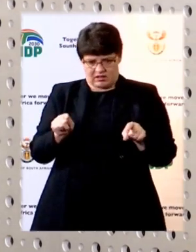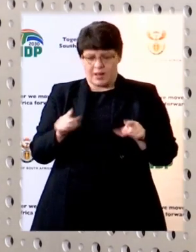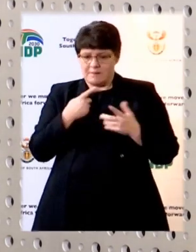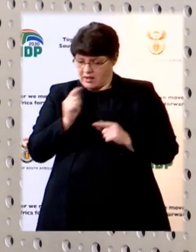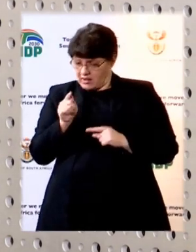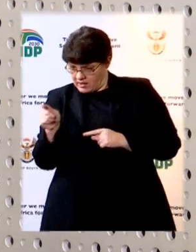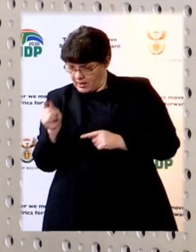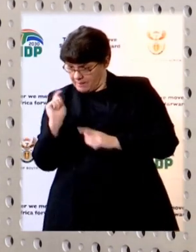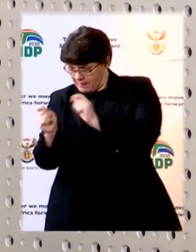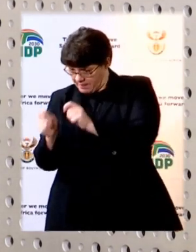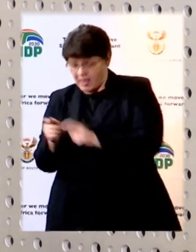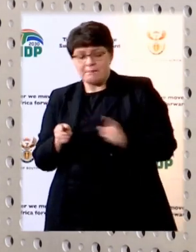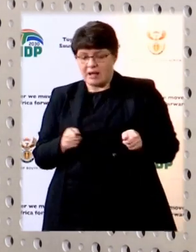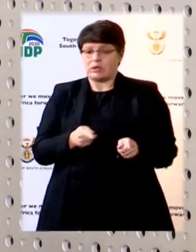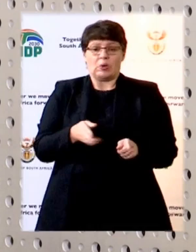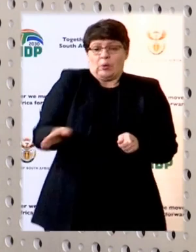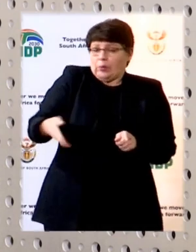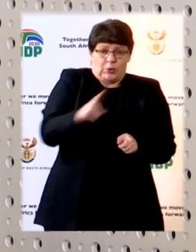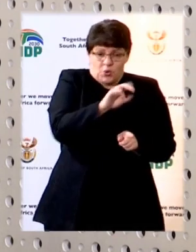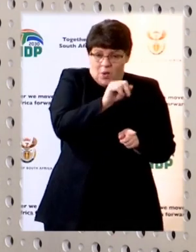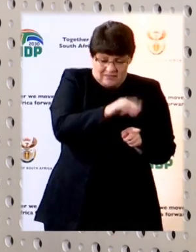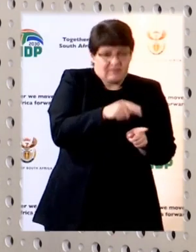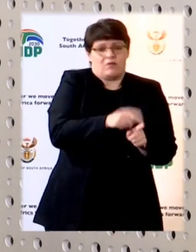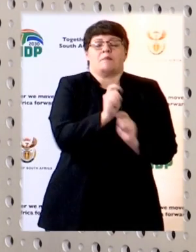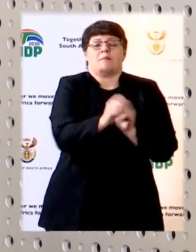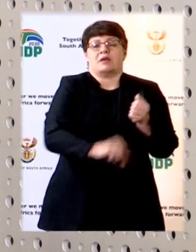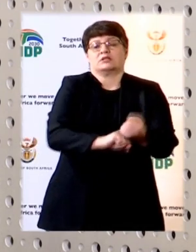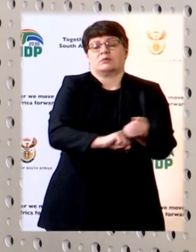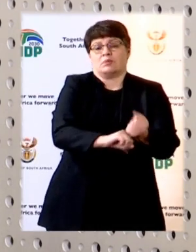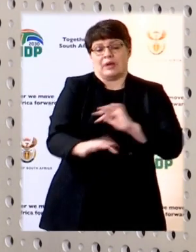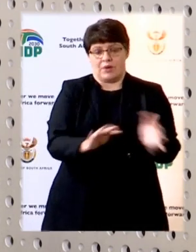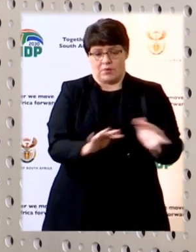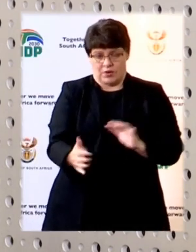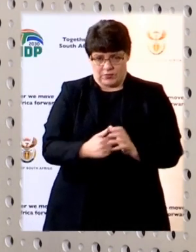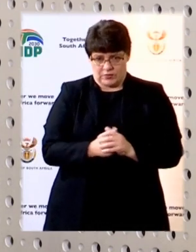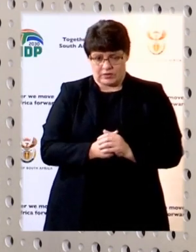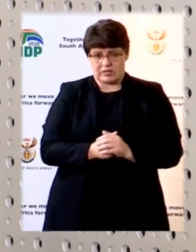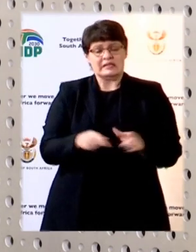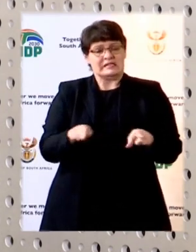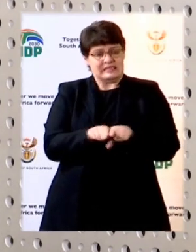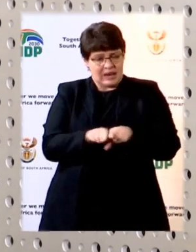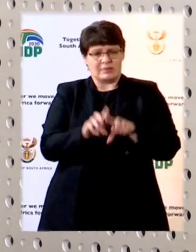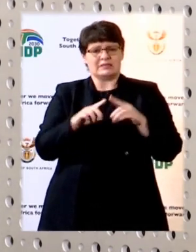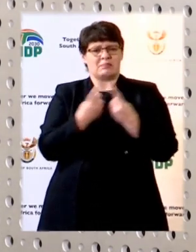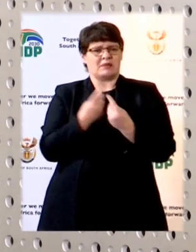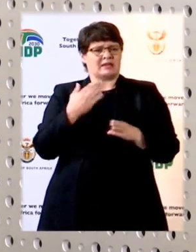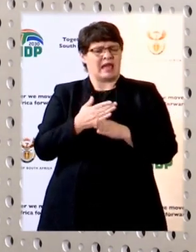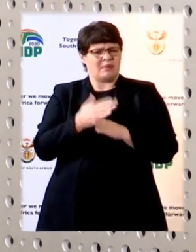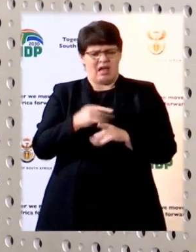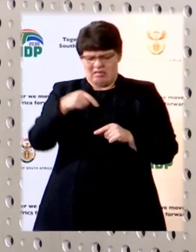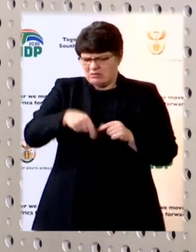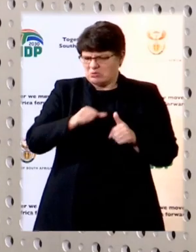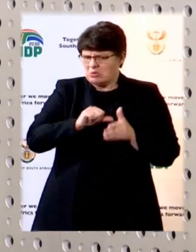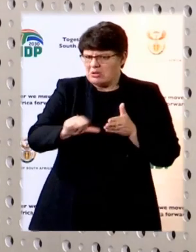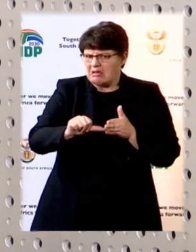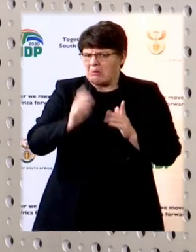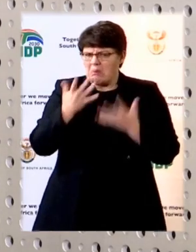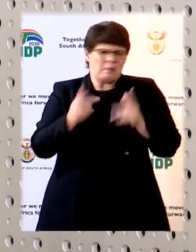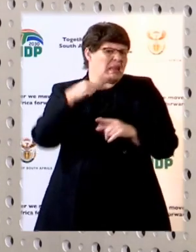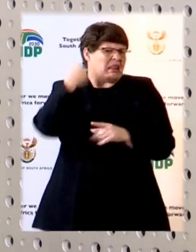approach of how to access that kitty. But there are also other initiatives that we are finalizing together with the Department of Labor. I think within this week or next